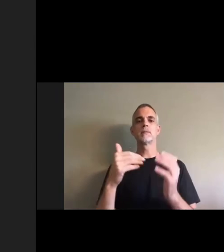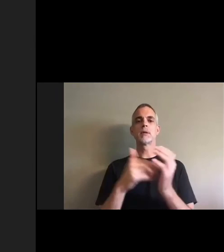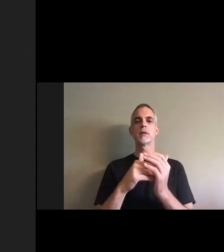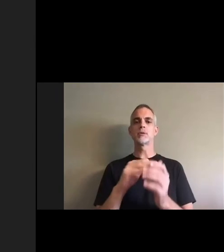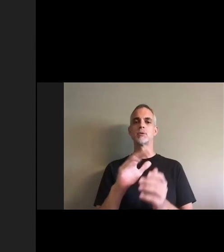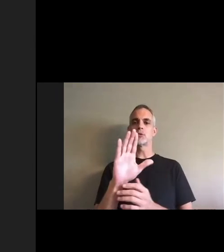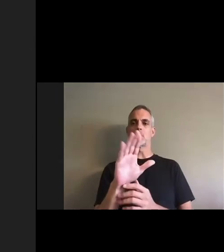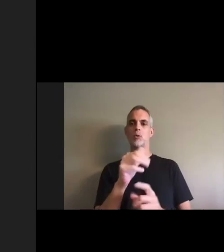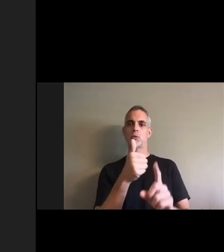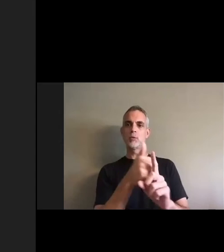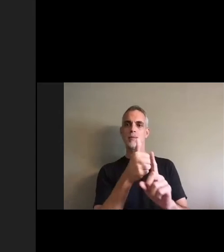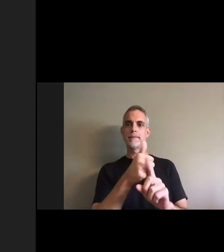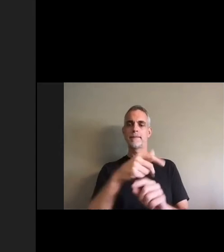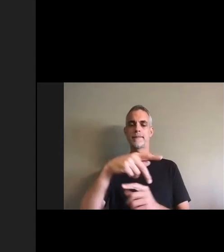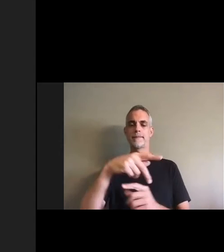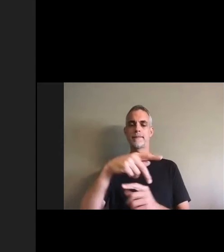Present